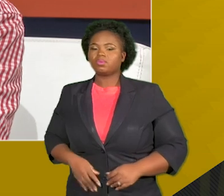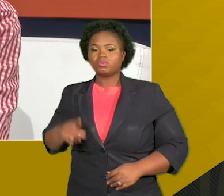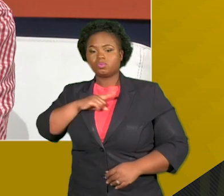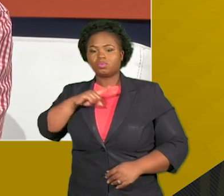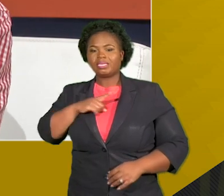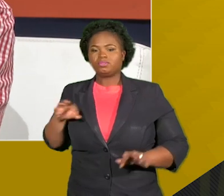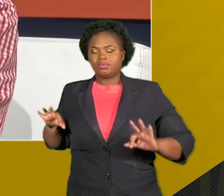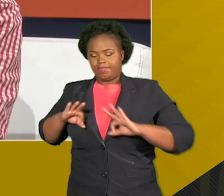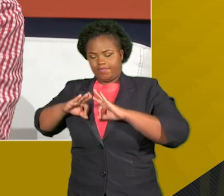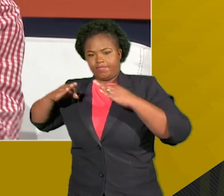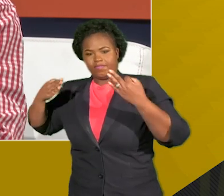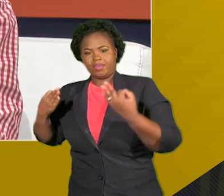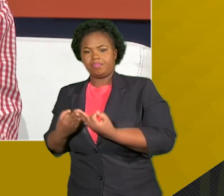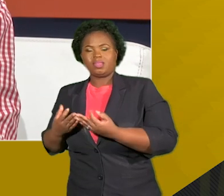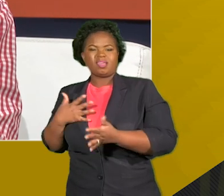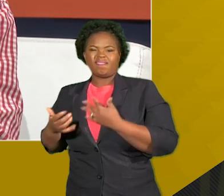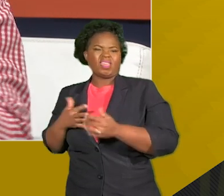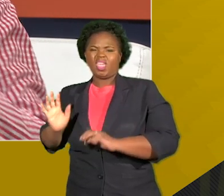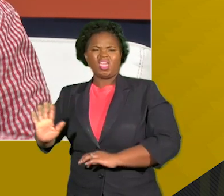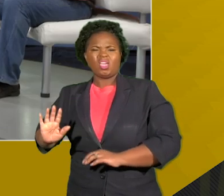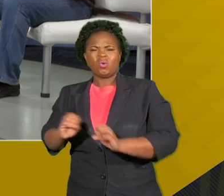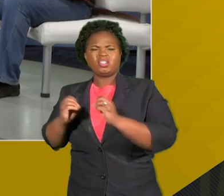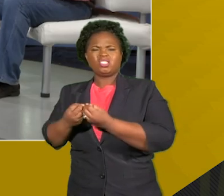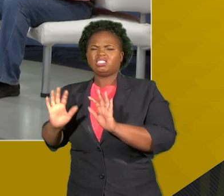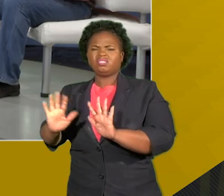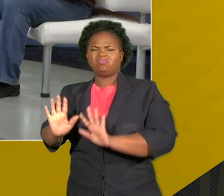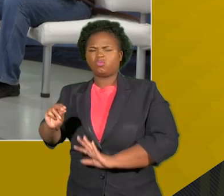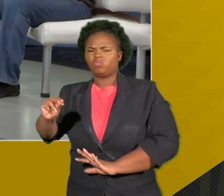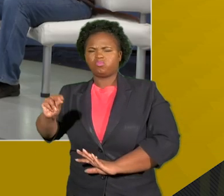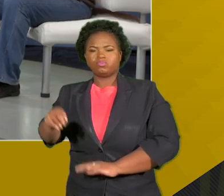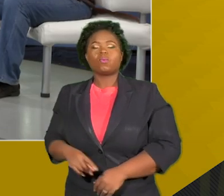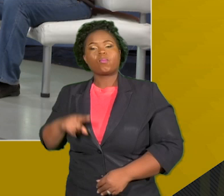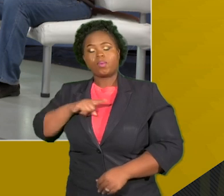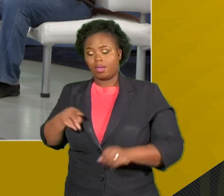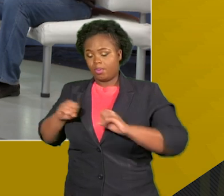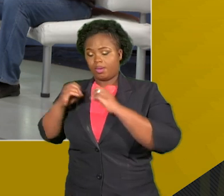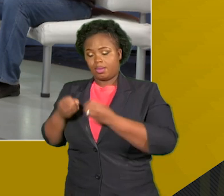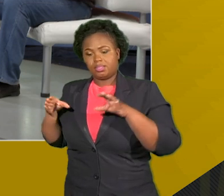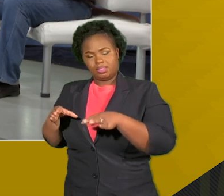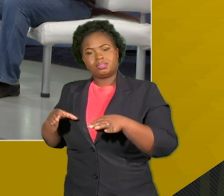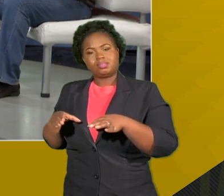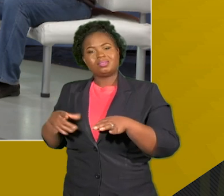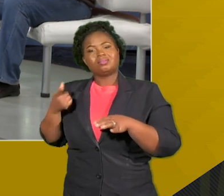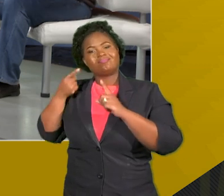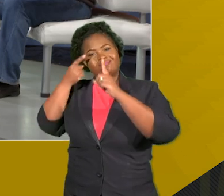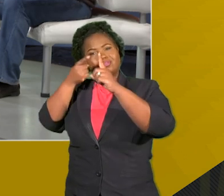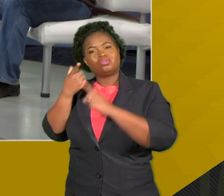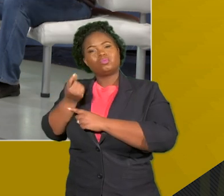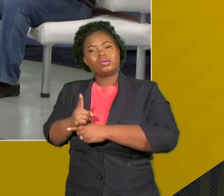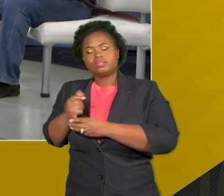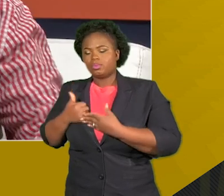not a family affair organization car. Yes. It is an organization that is supposed to be helping the